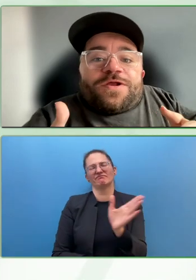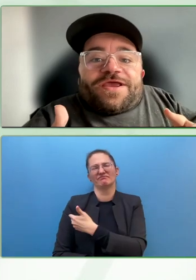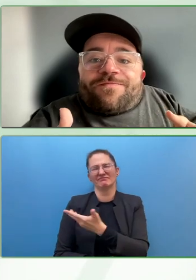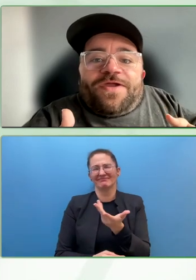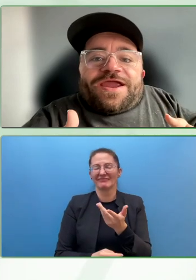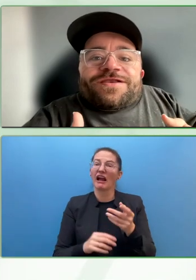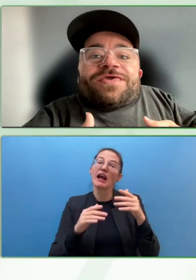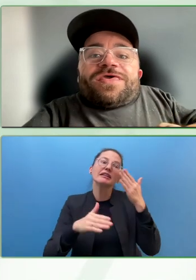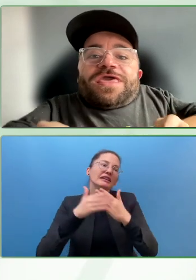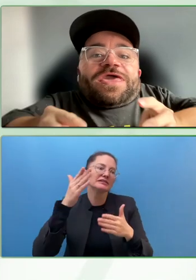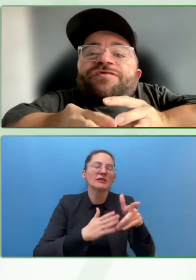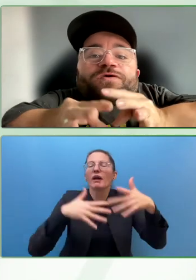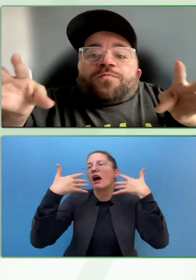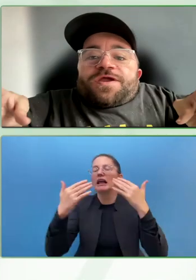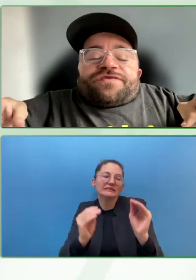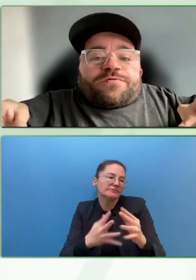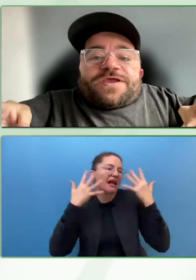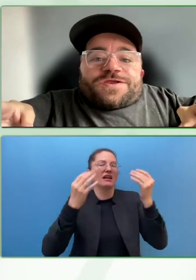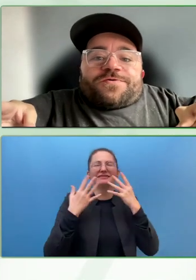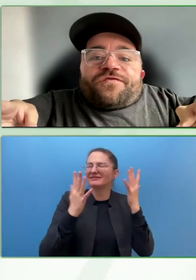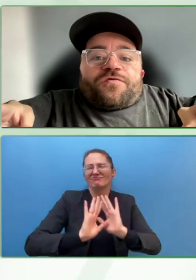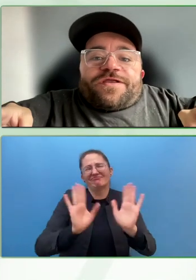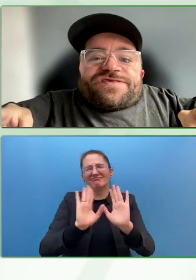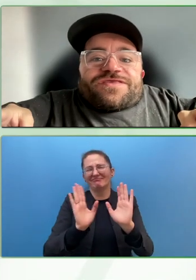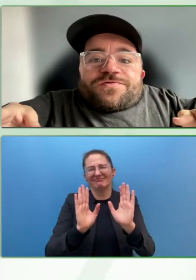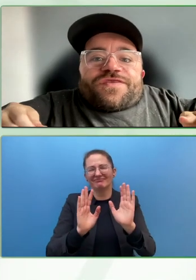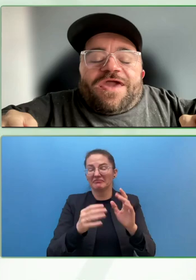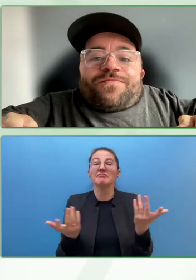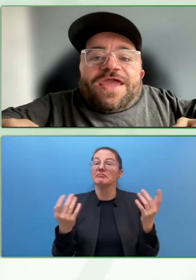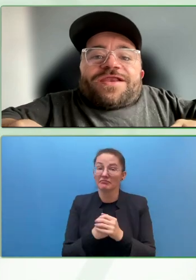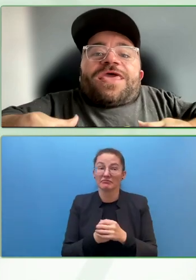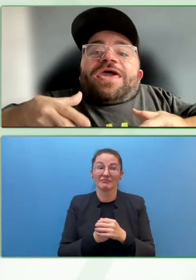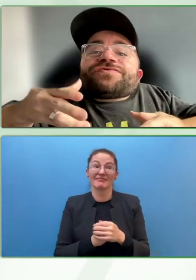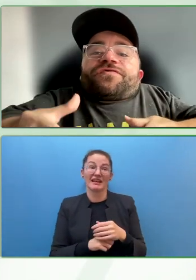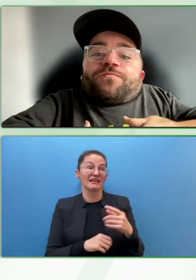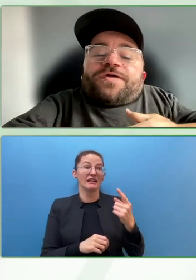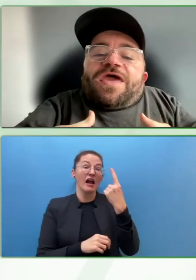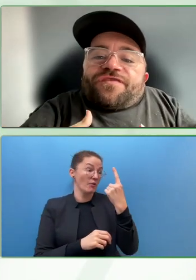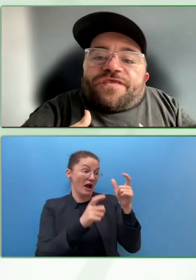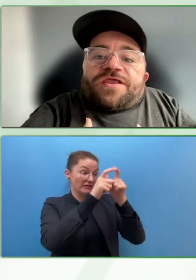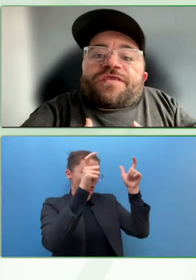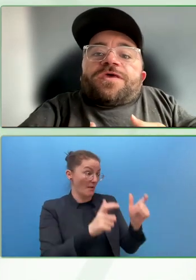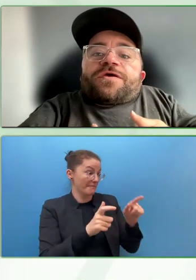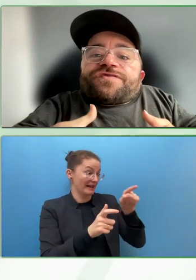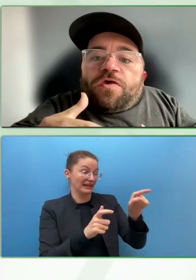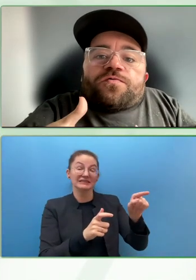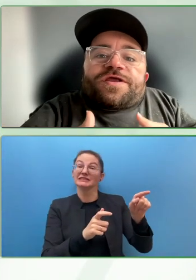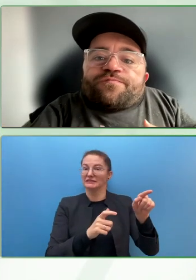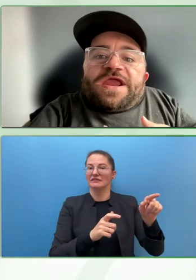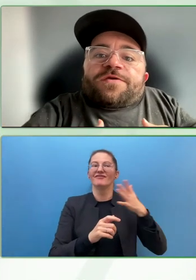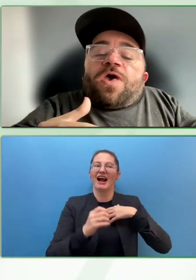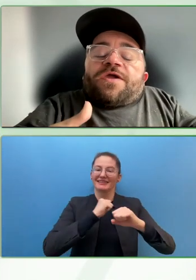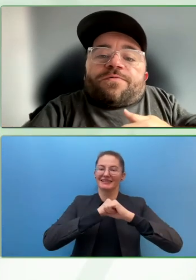this brilliant campaign has put the word inspirational in the front and center of the campaign. And so then we have to kind of consult